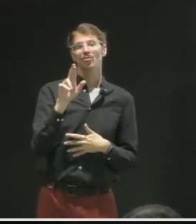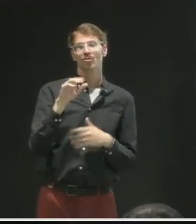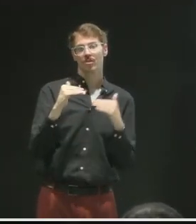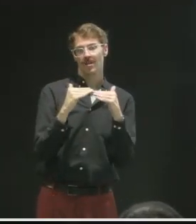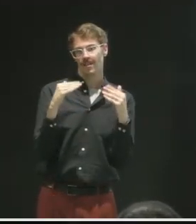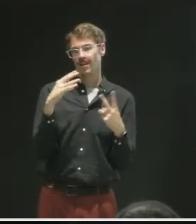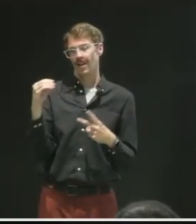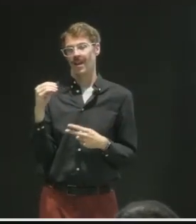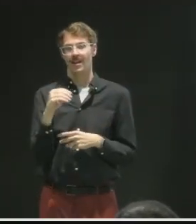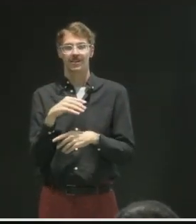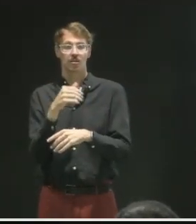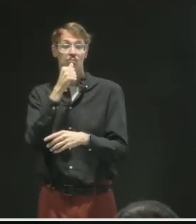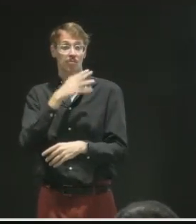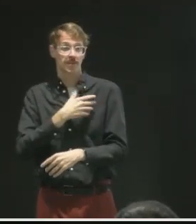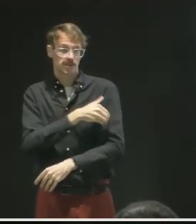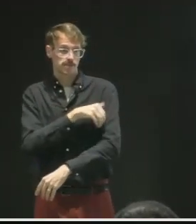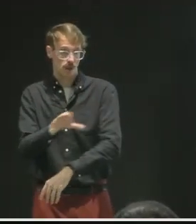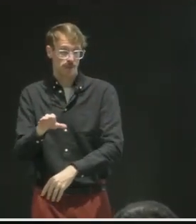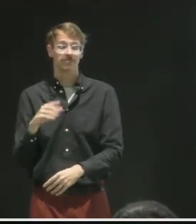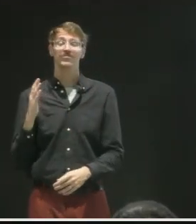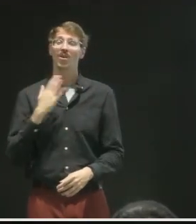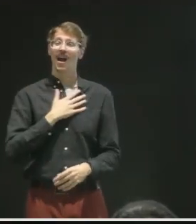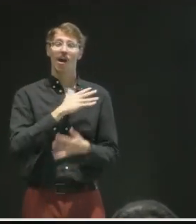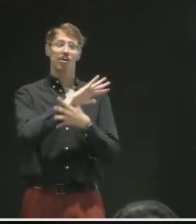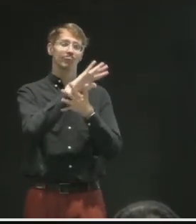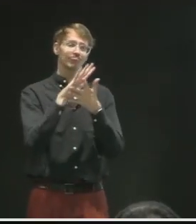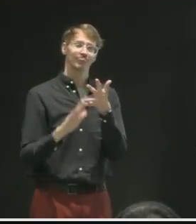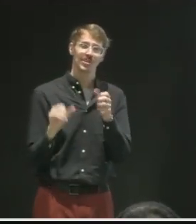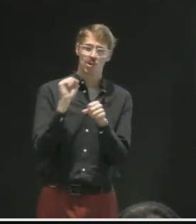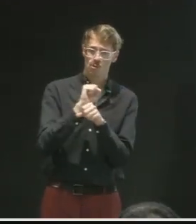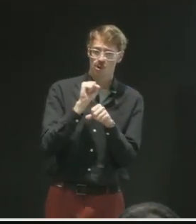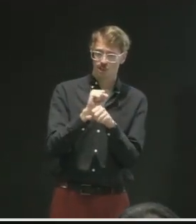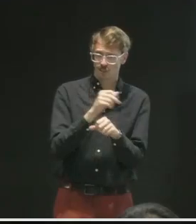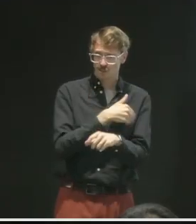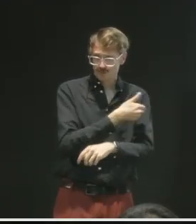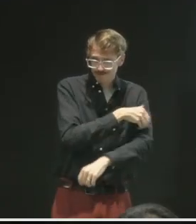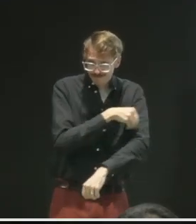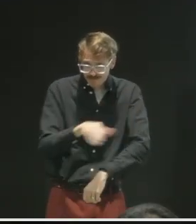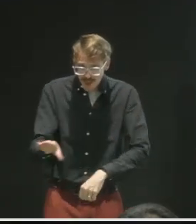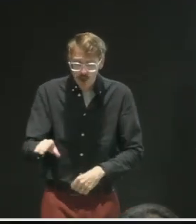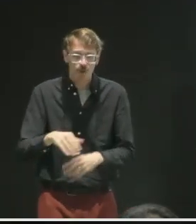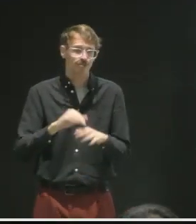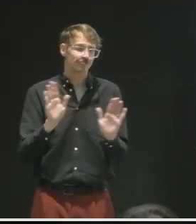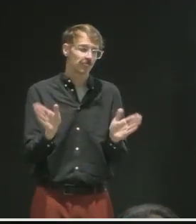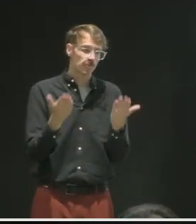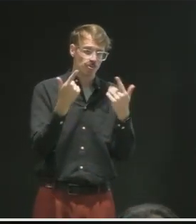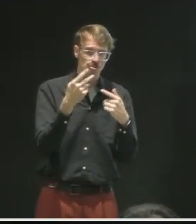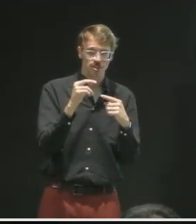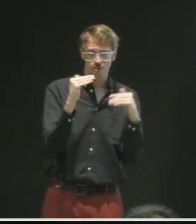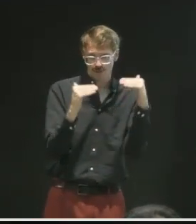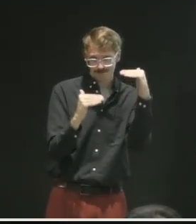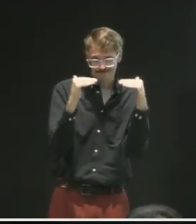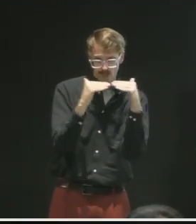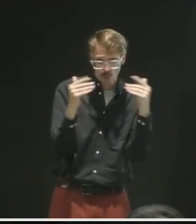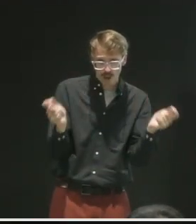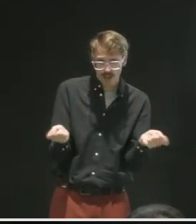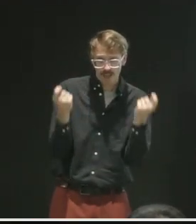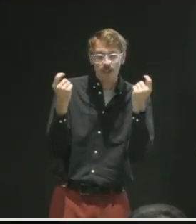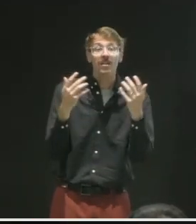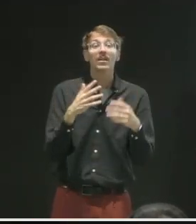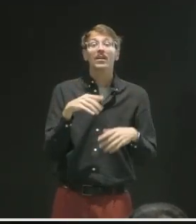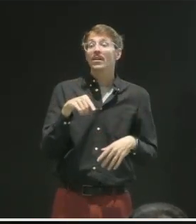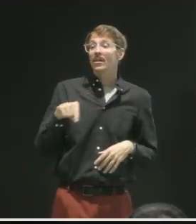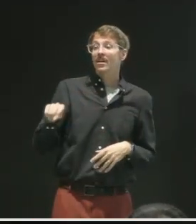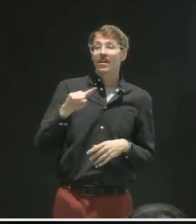various efforts to promote gender equality and women's empowerment, The promotion